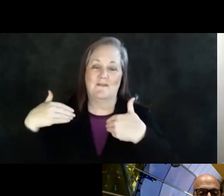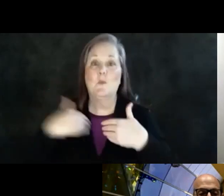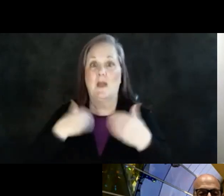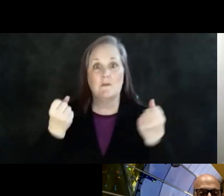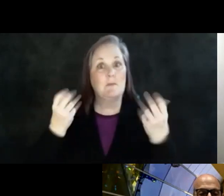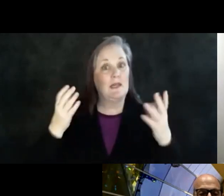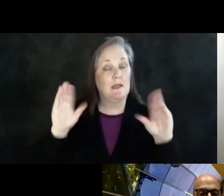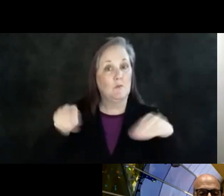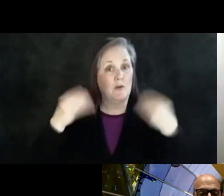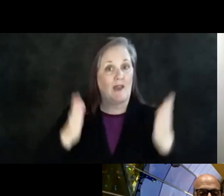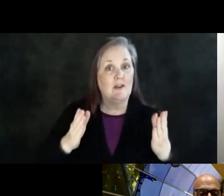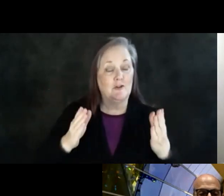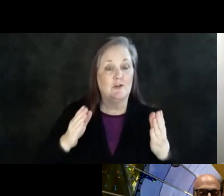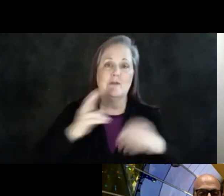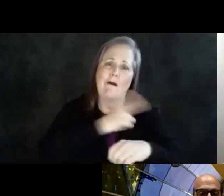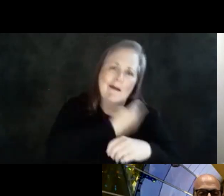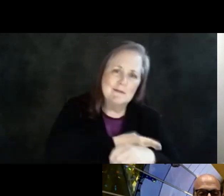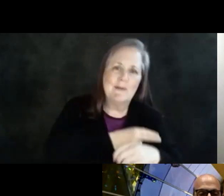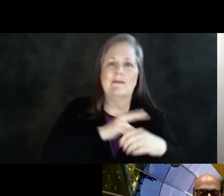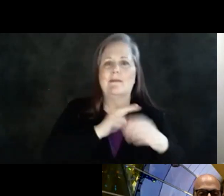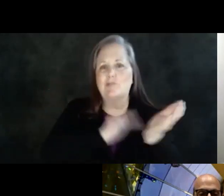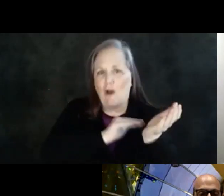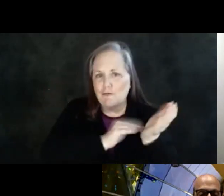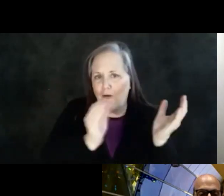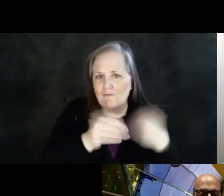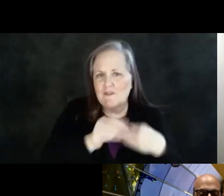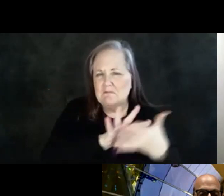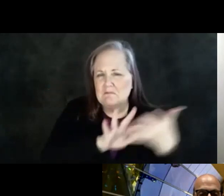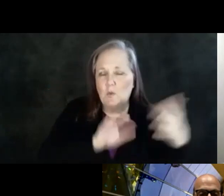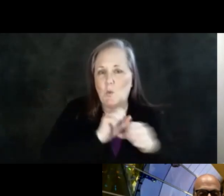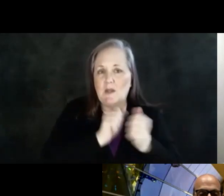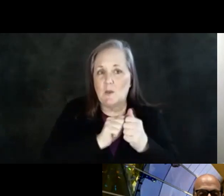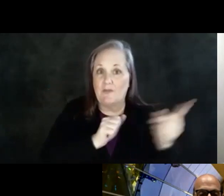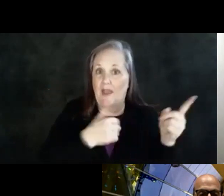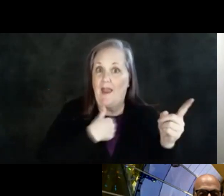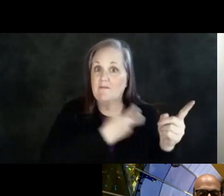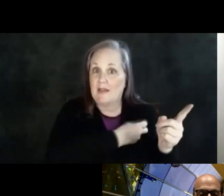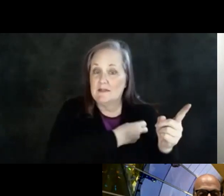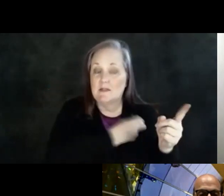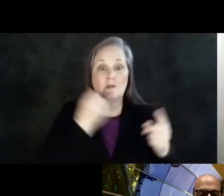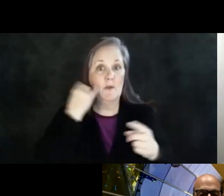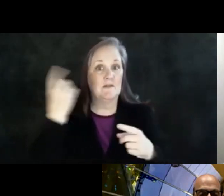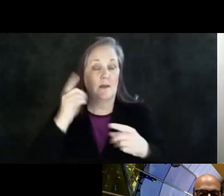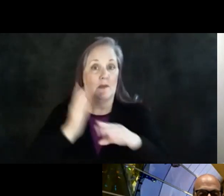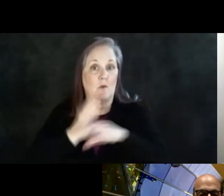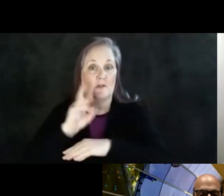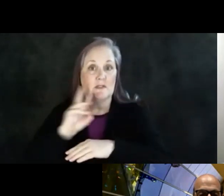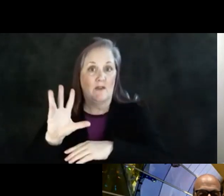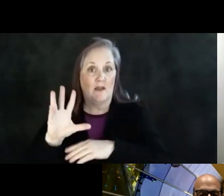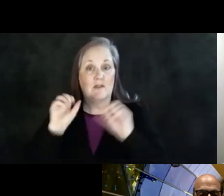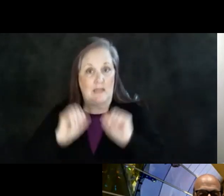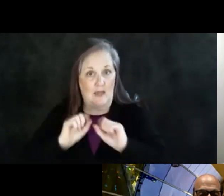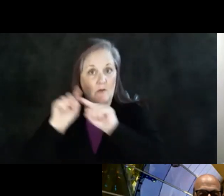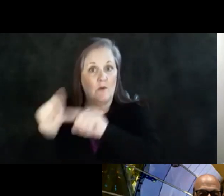providers, hospital systems and other providers that we're working with who do have vaccine. And if someone who's 65 and over is able